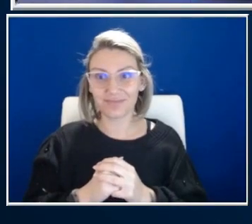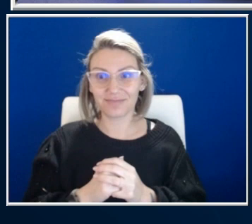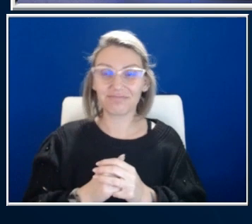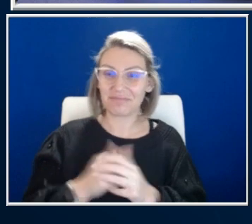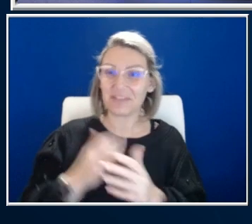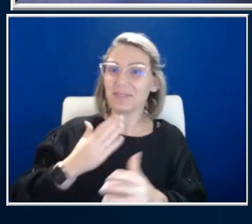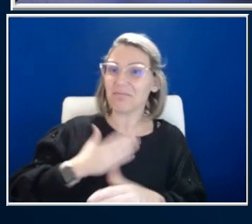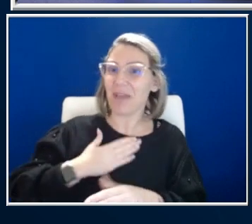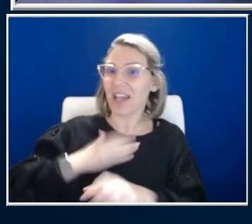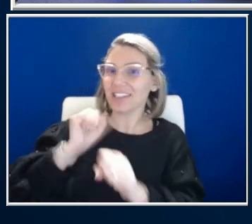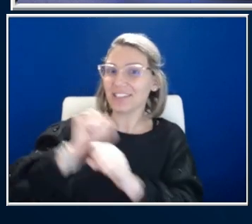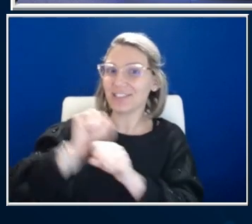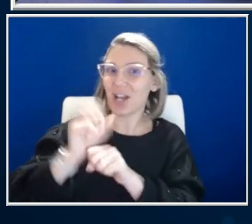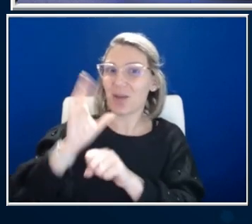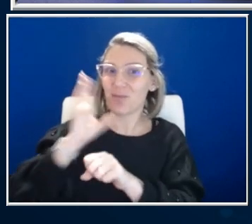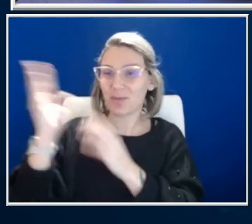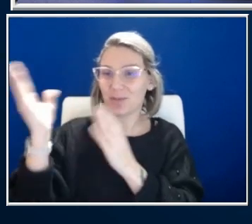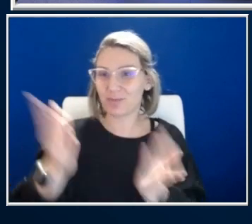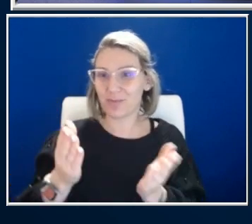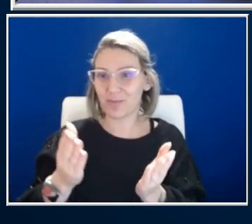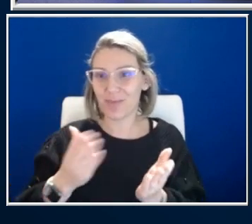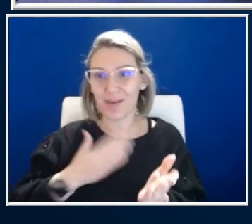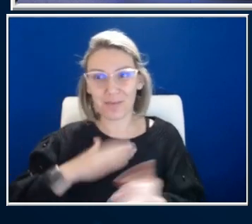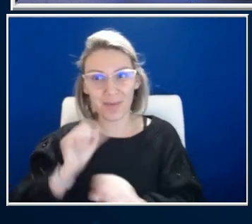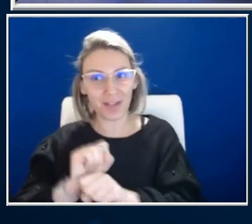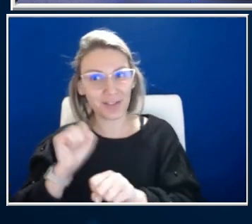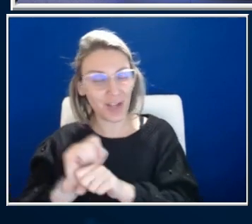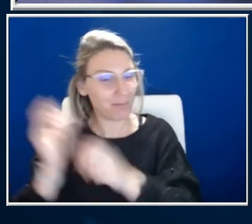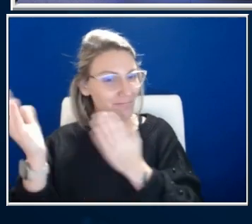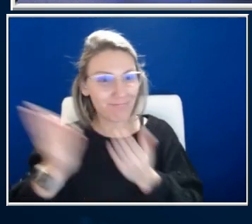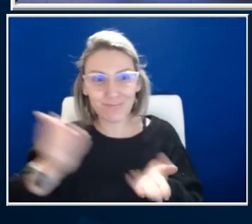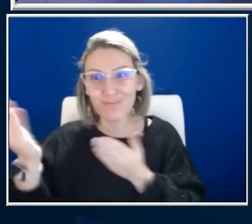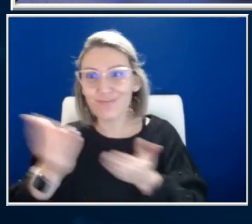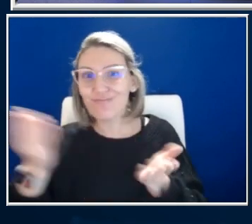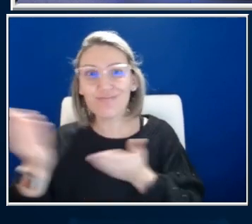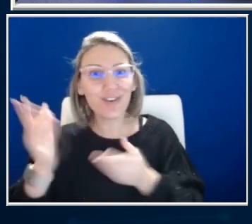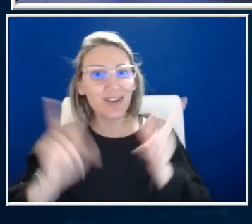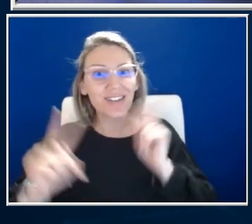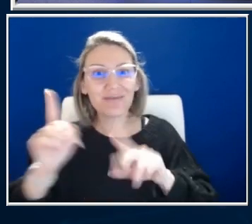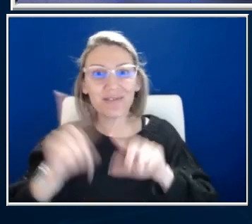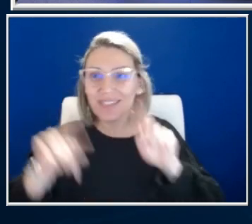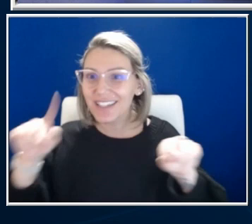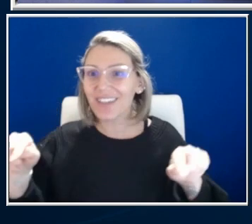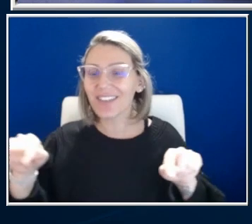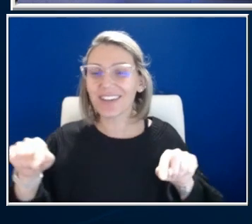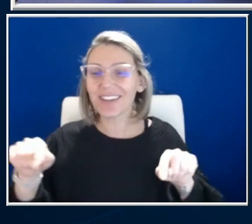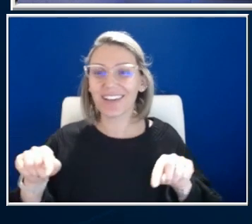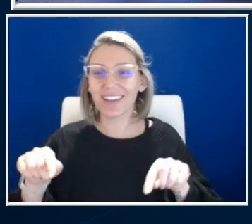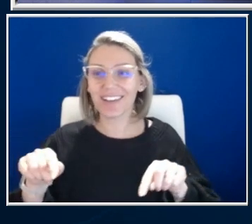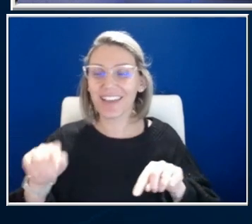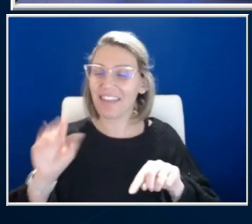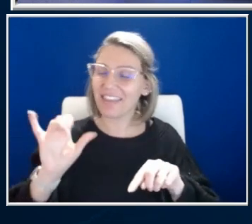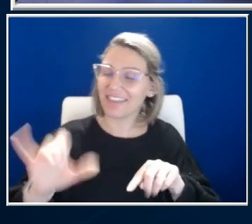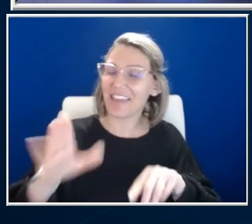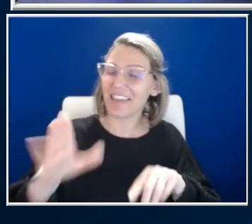that. That's going to be my job. Right alongside that. Later and say, that's her job. That's her calling.